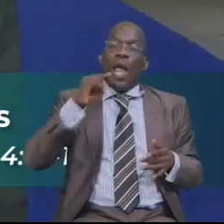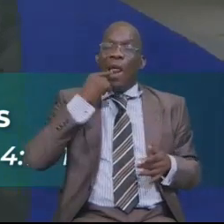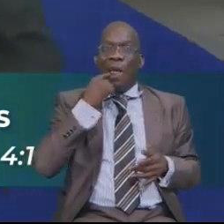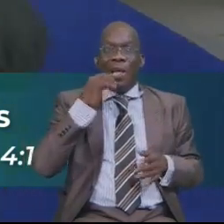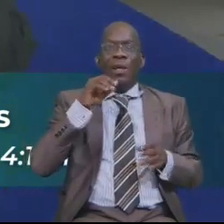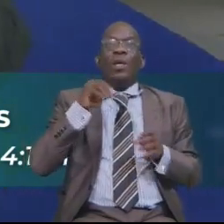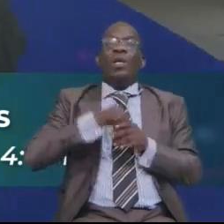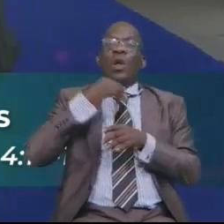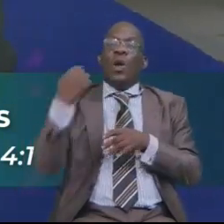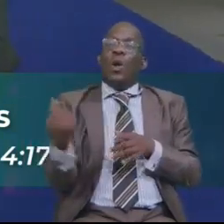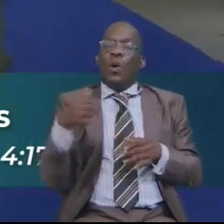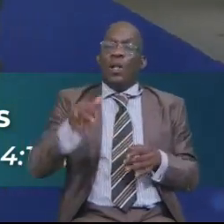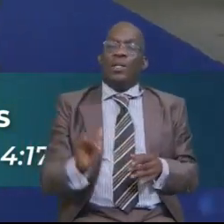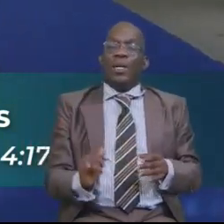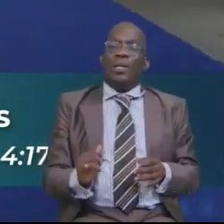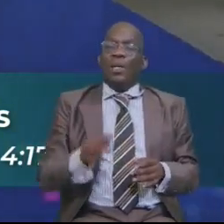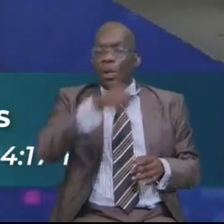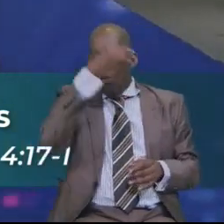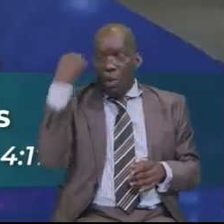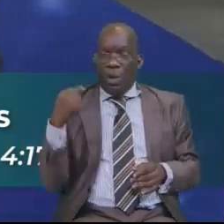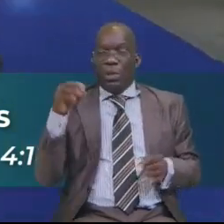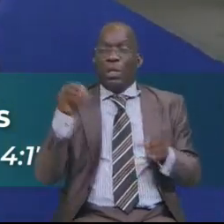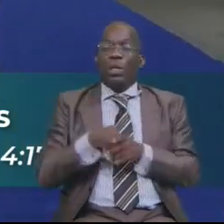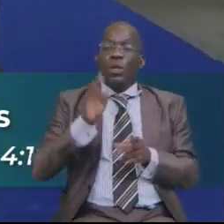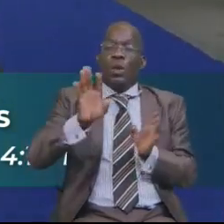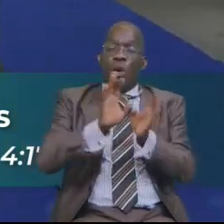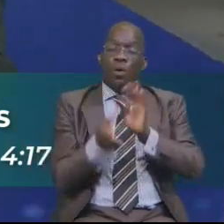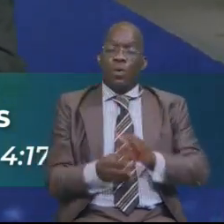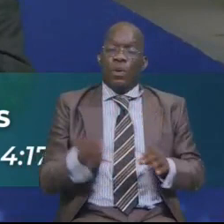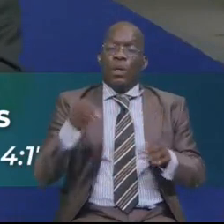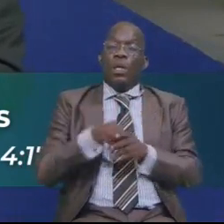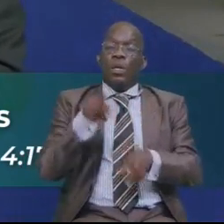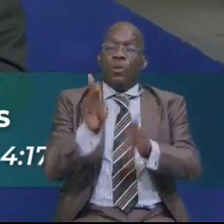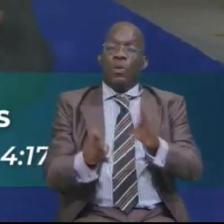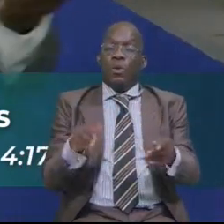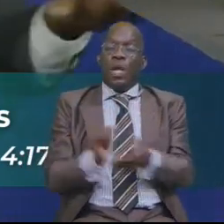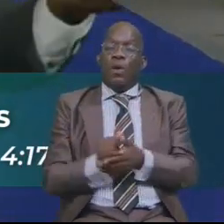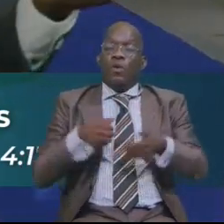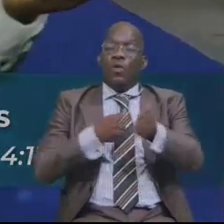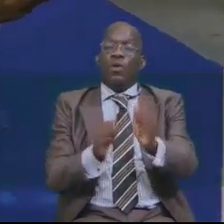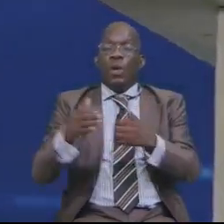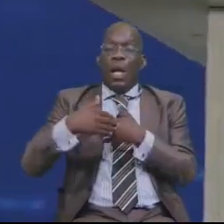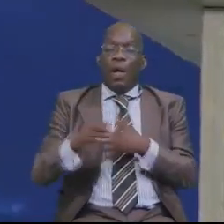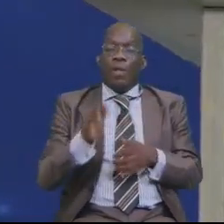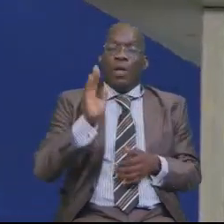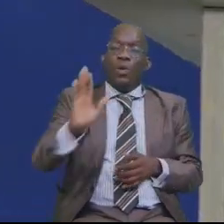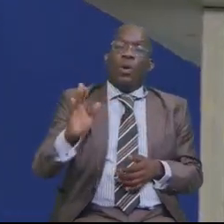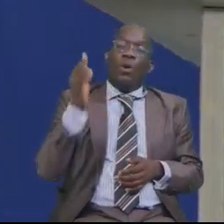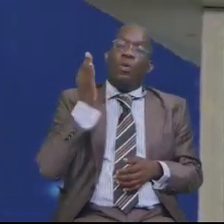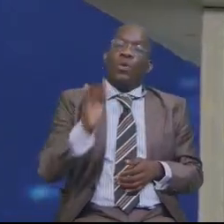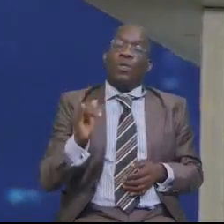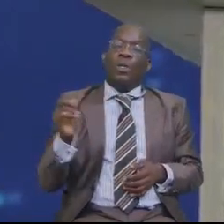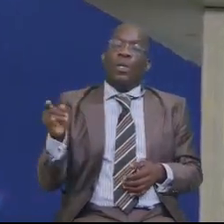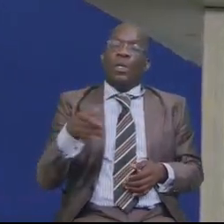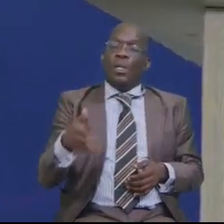eternity, because in your converts, in the people that followed after your ministry, there was the